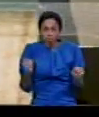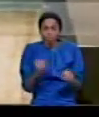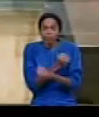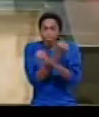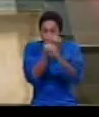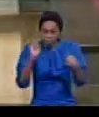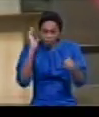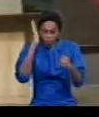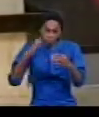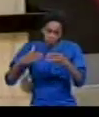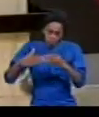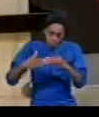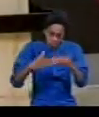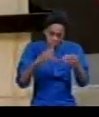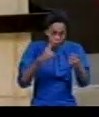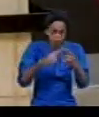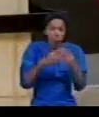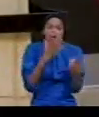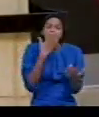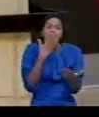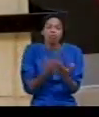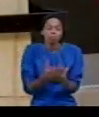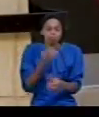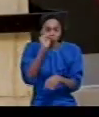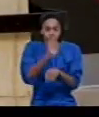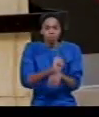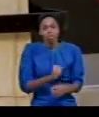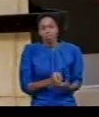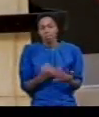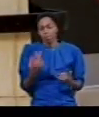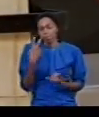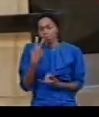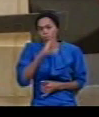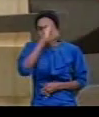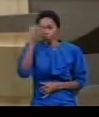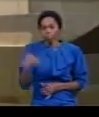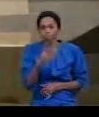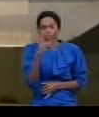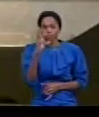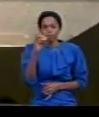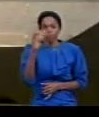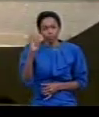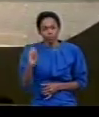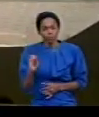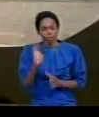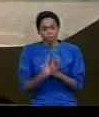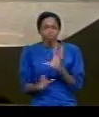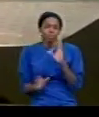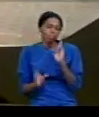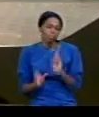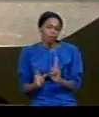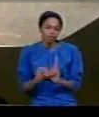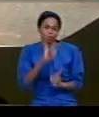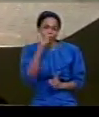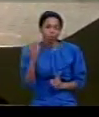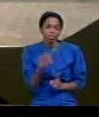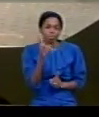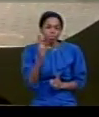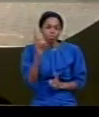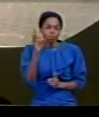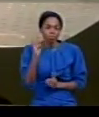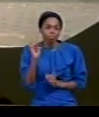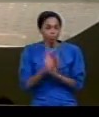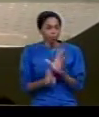you to good works. Look at this now, Jude chapter 1. We're looking at verse 4.